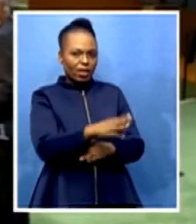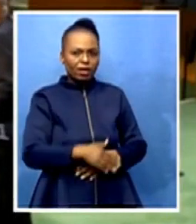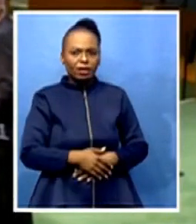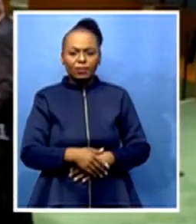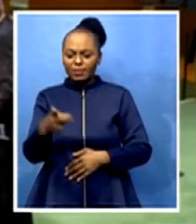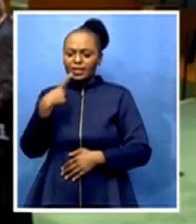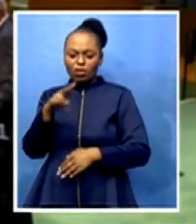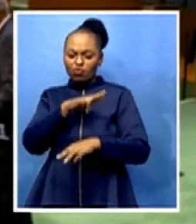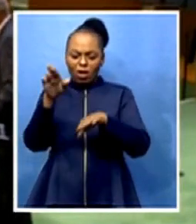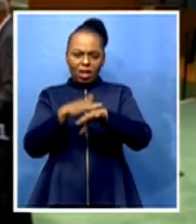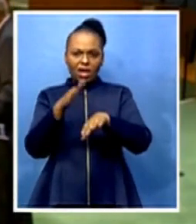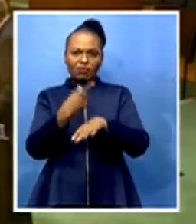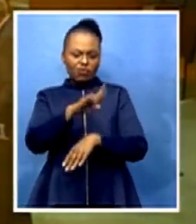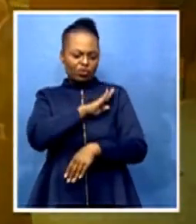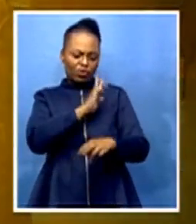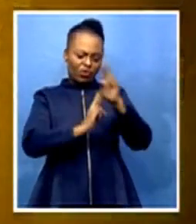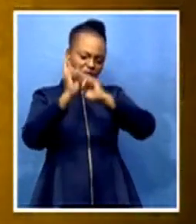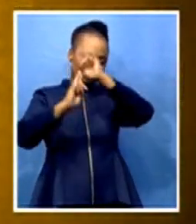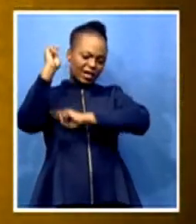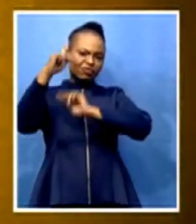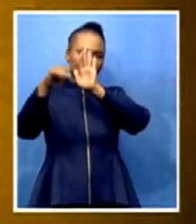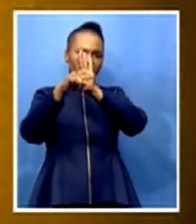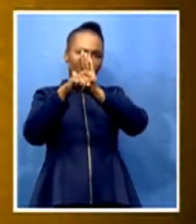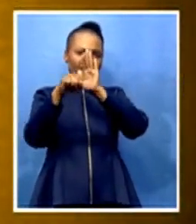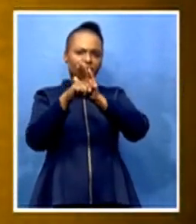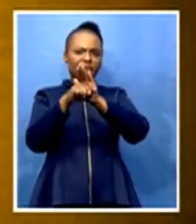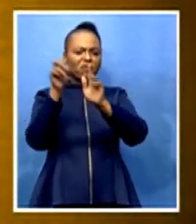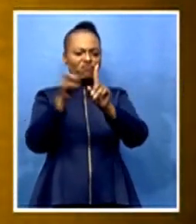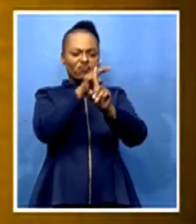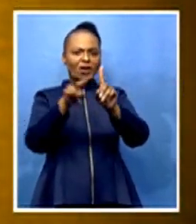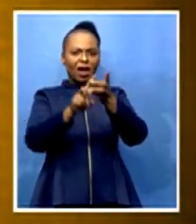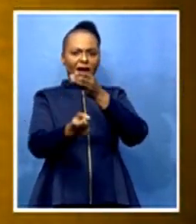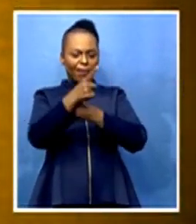negative trajectory on the ground. Sherman Brycepe's SABC News, New York.